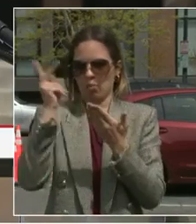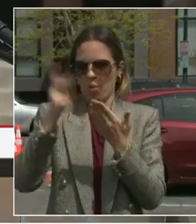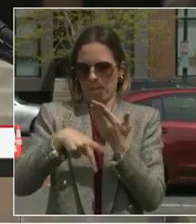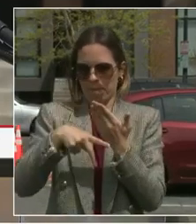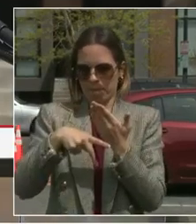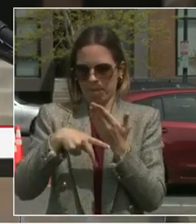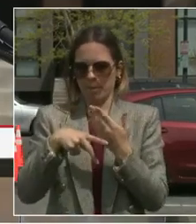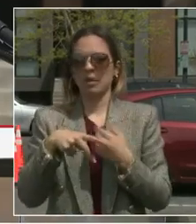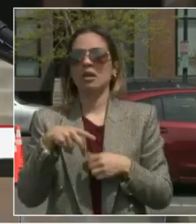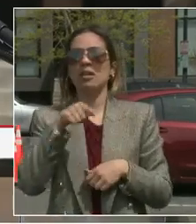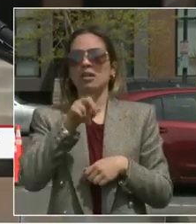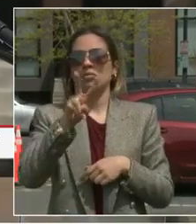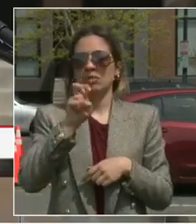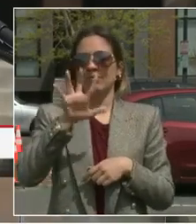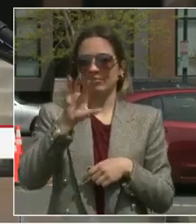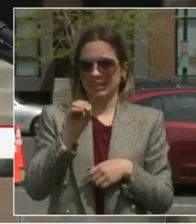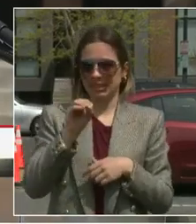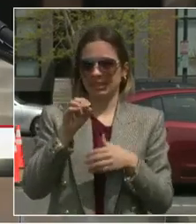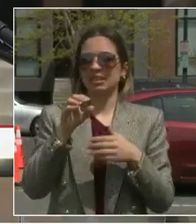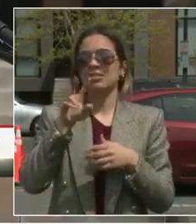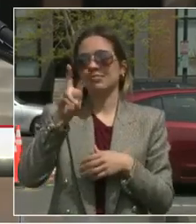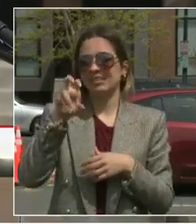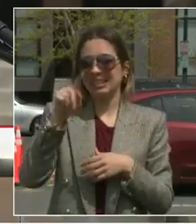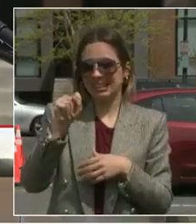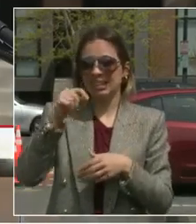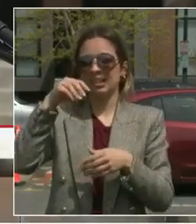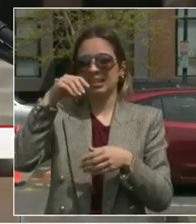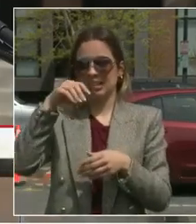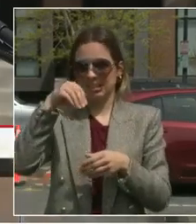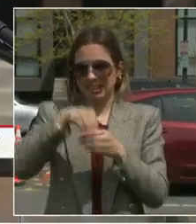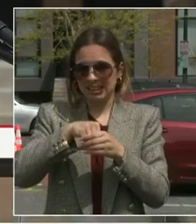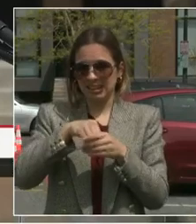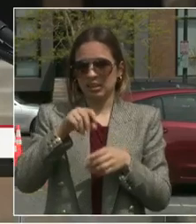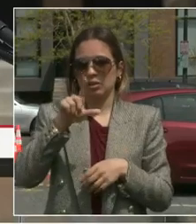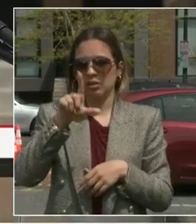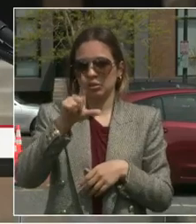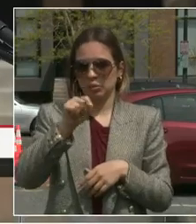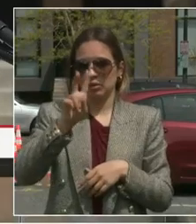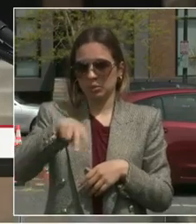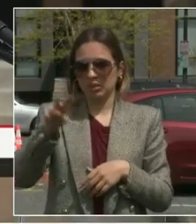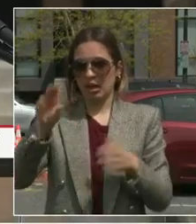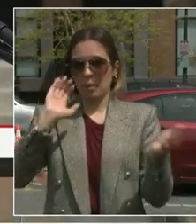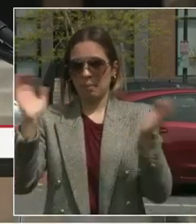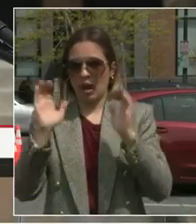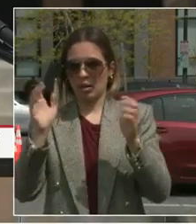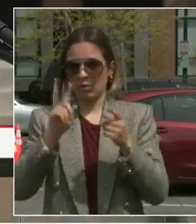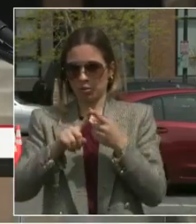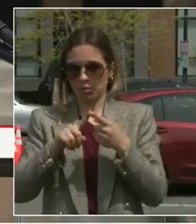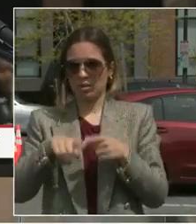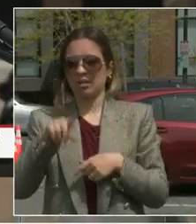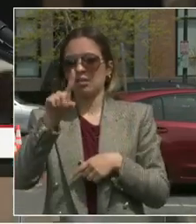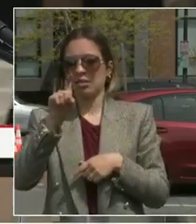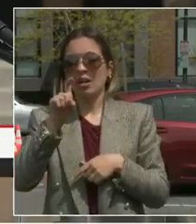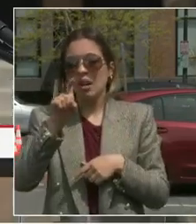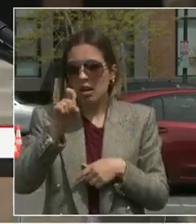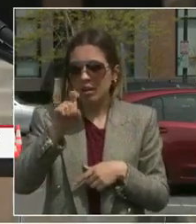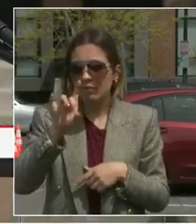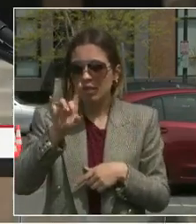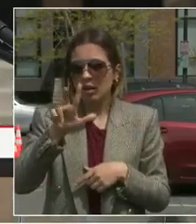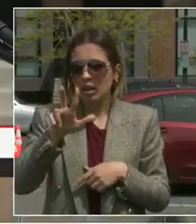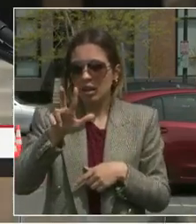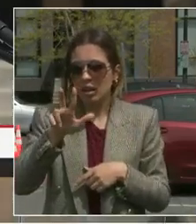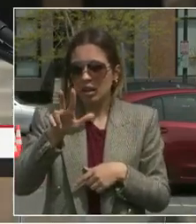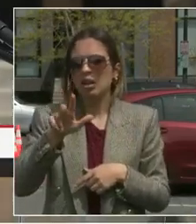counted in 22 versus 184 in 2021. In terms